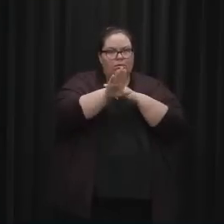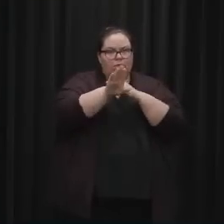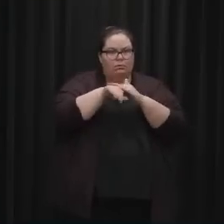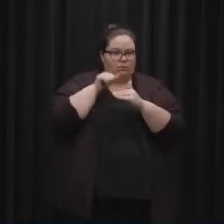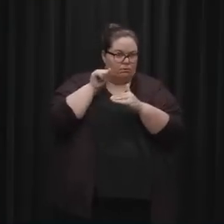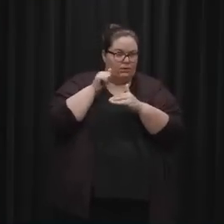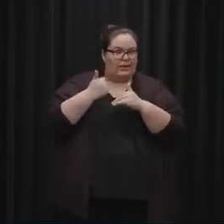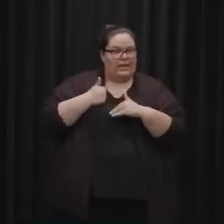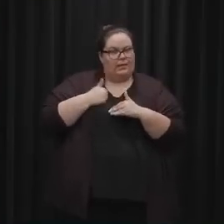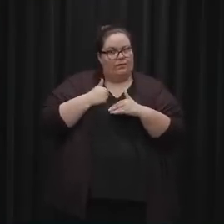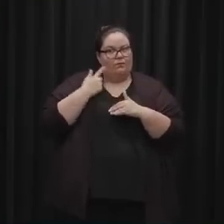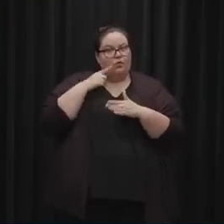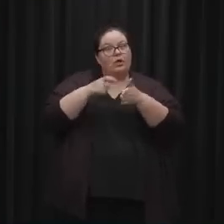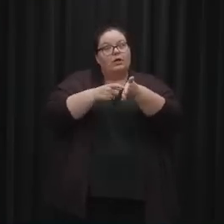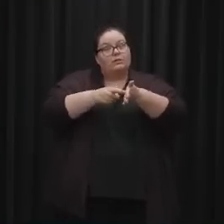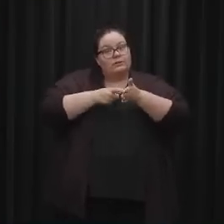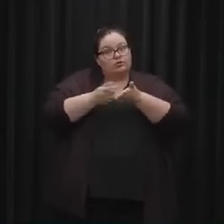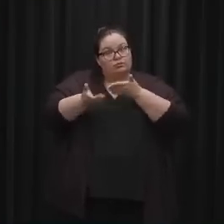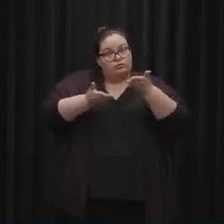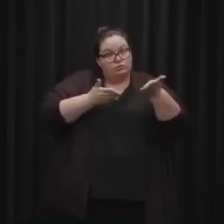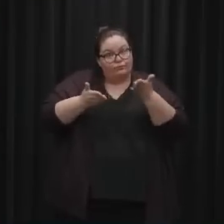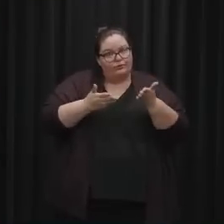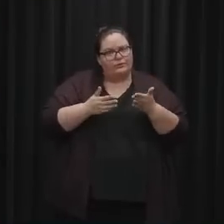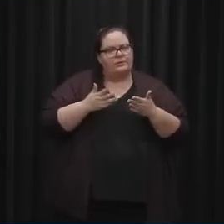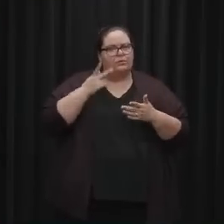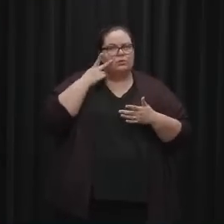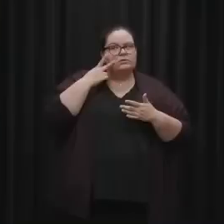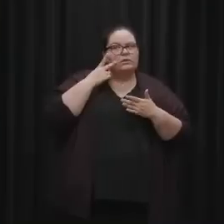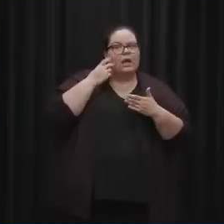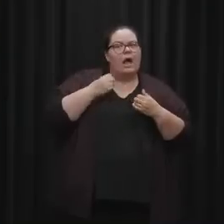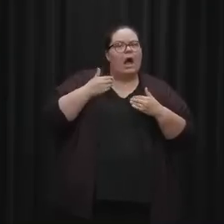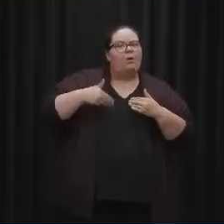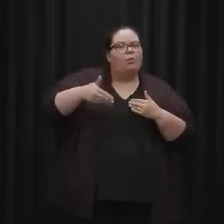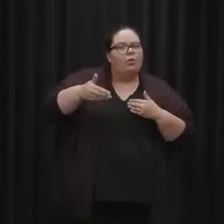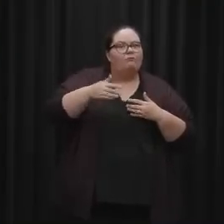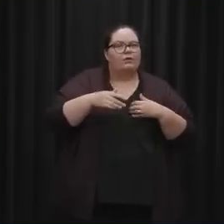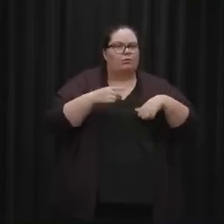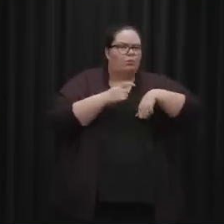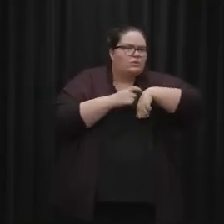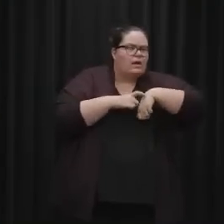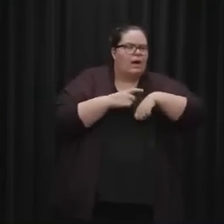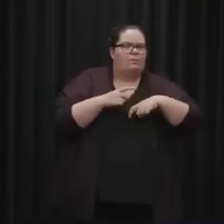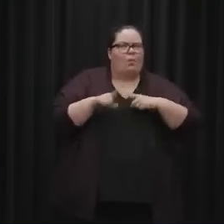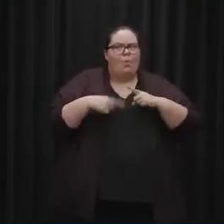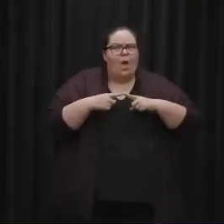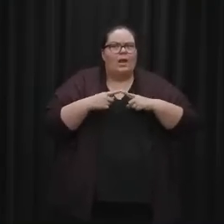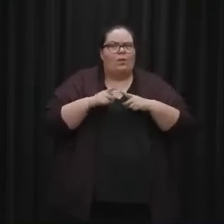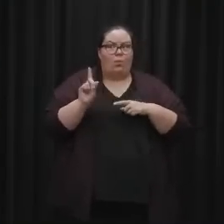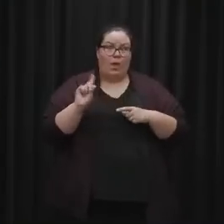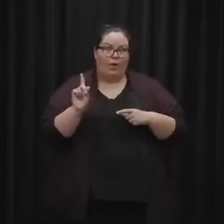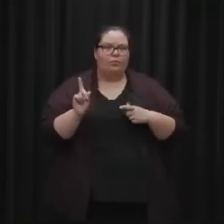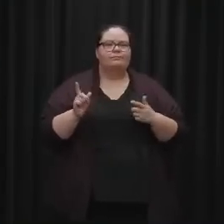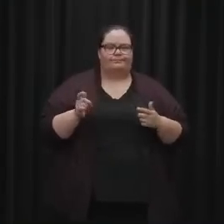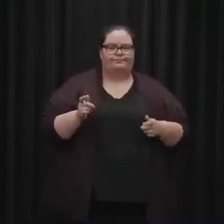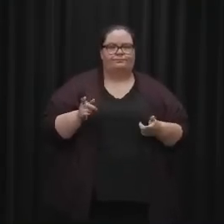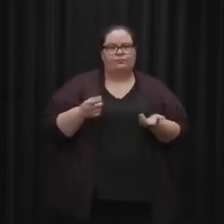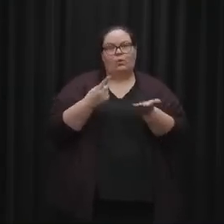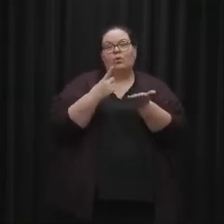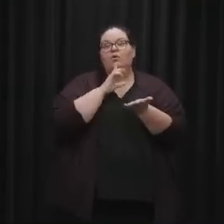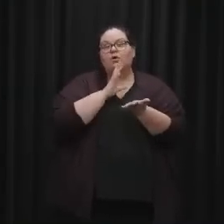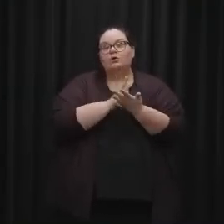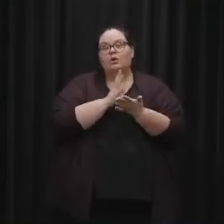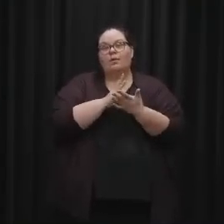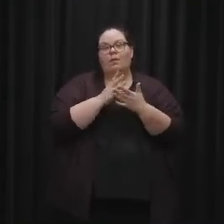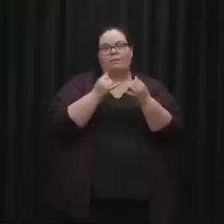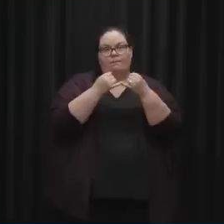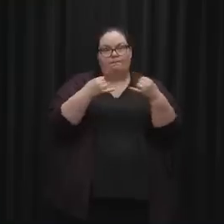essential purposes and understand exactly the frequency, the timing, the location. That's why when we talked about changing